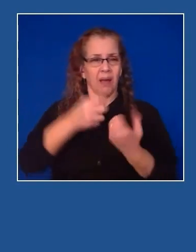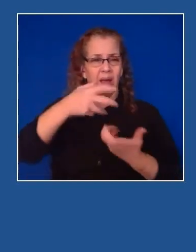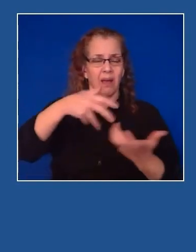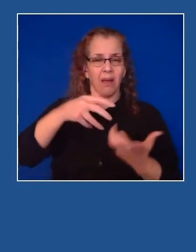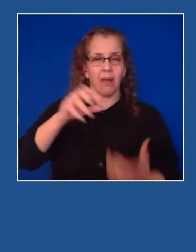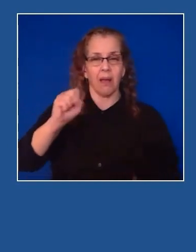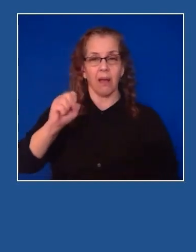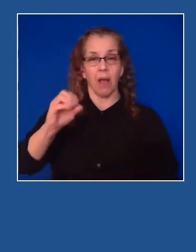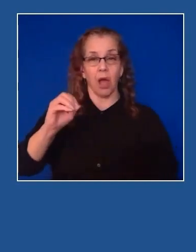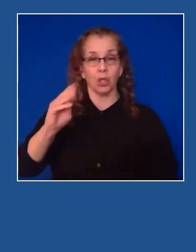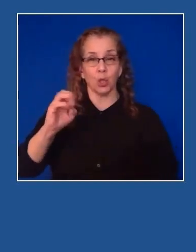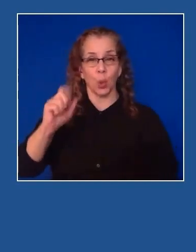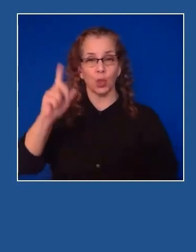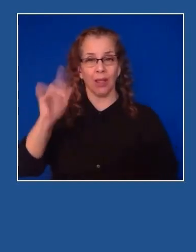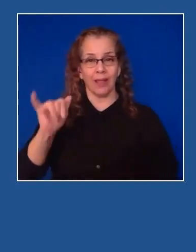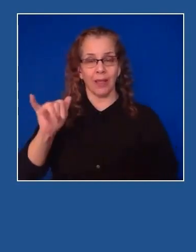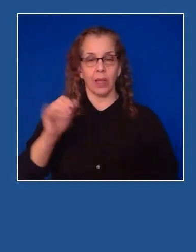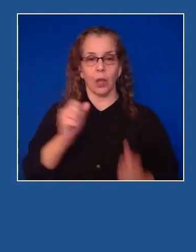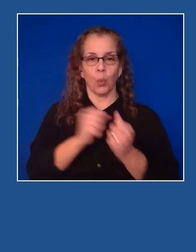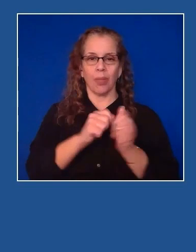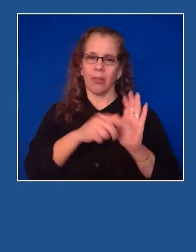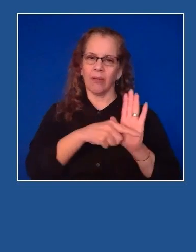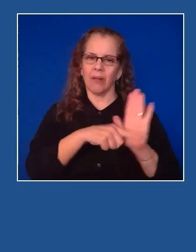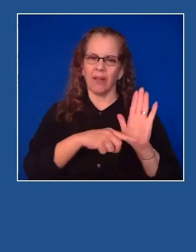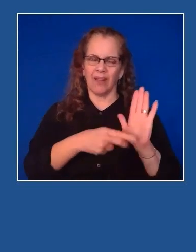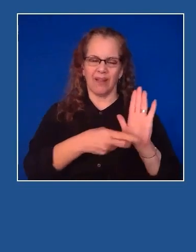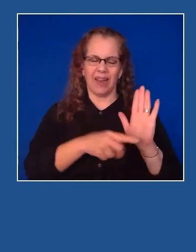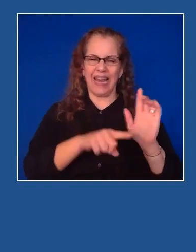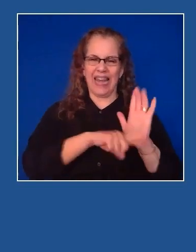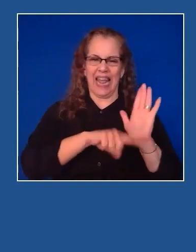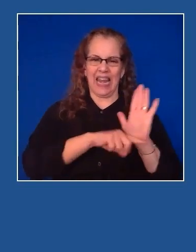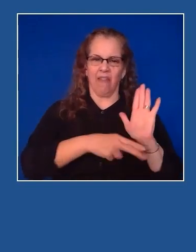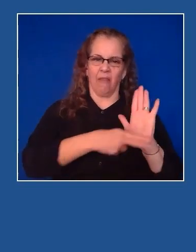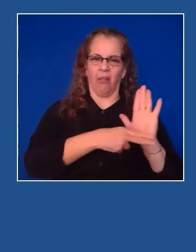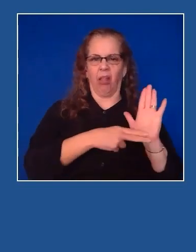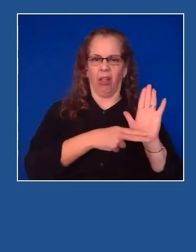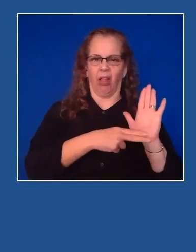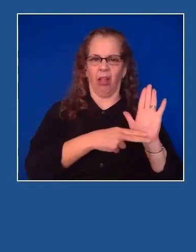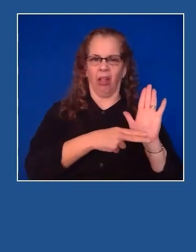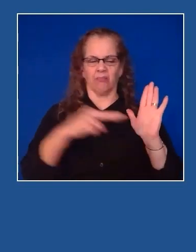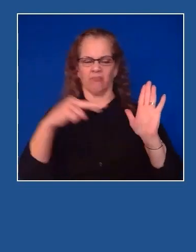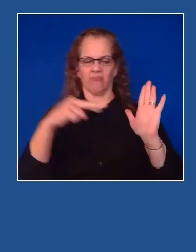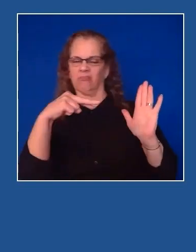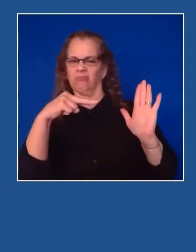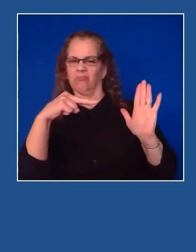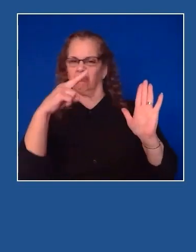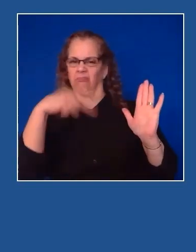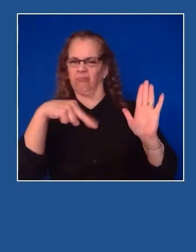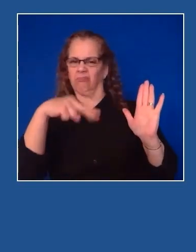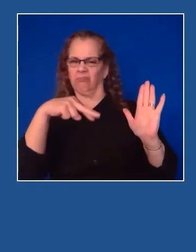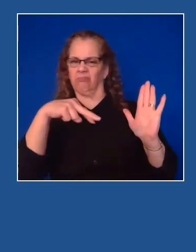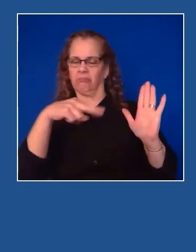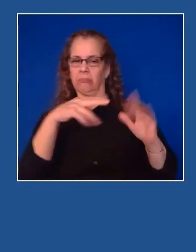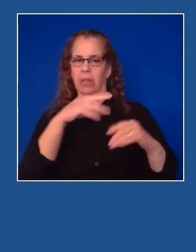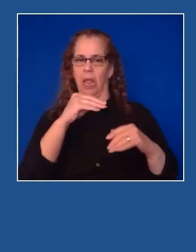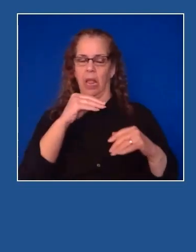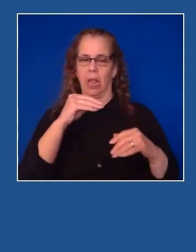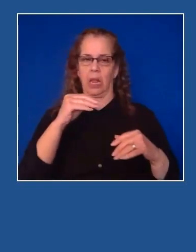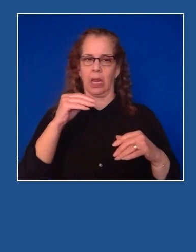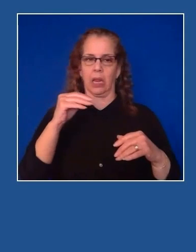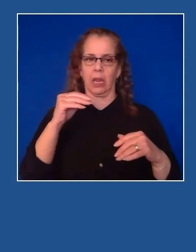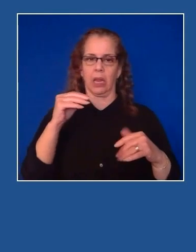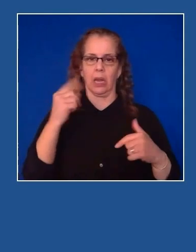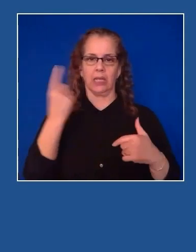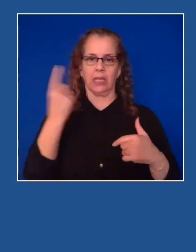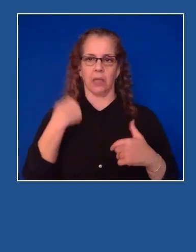and culturally with the kinds of invalidation that sit in the background for anybody who's just a little bit